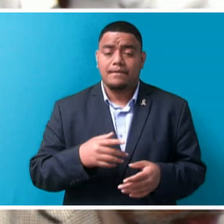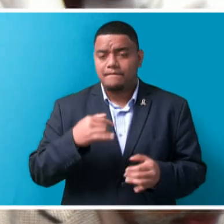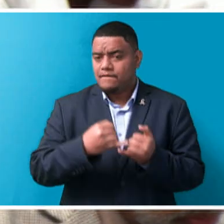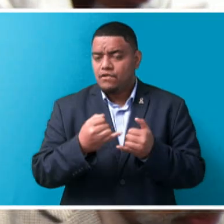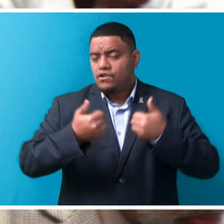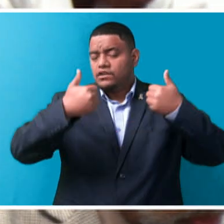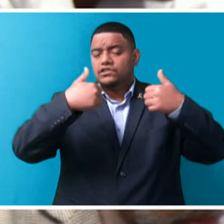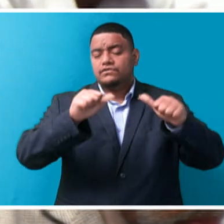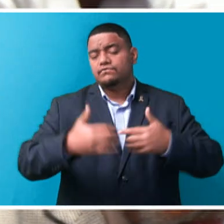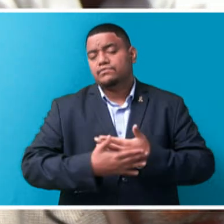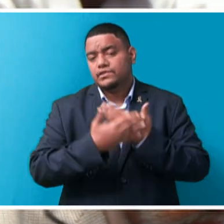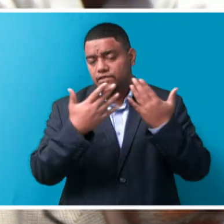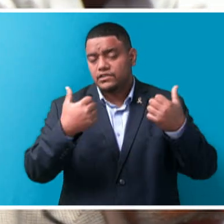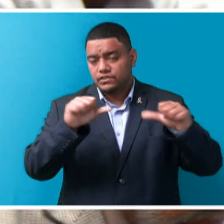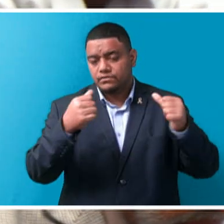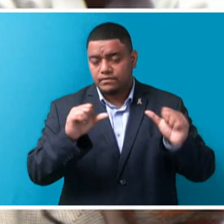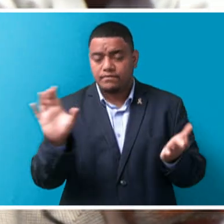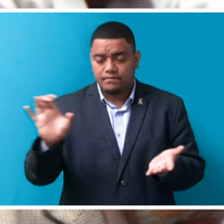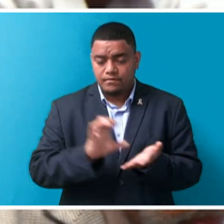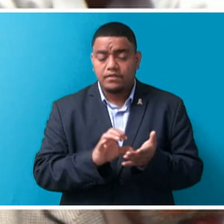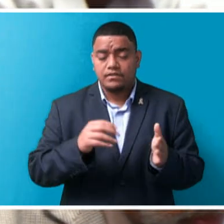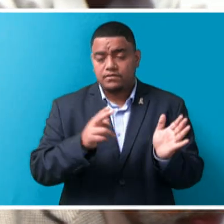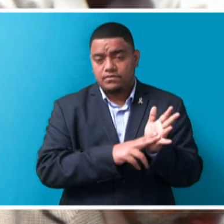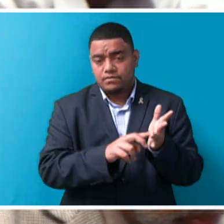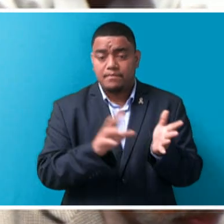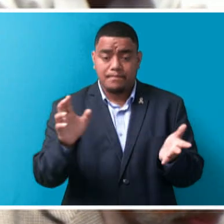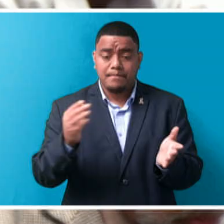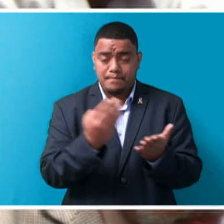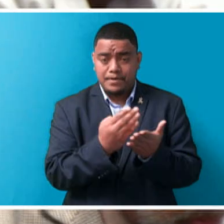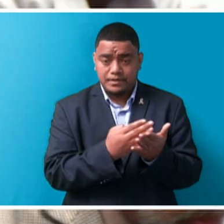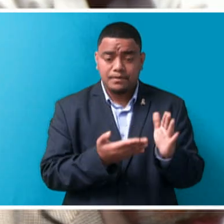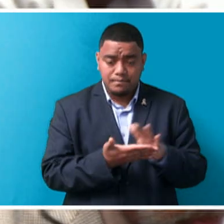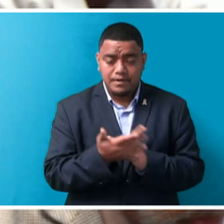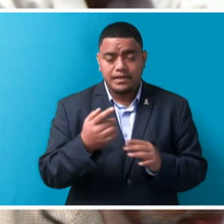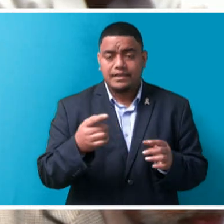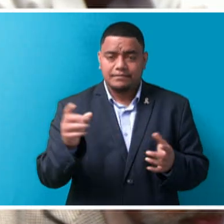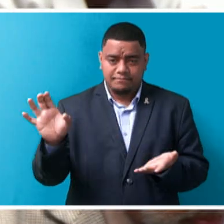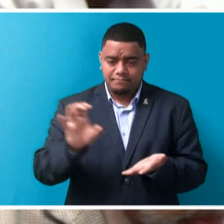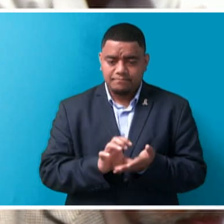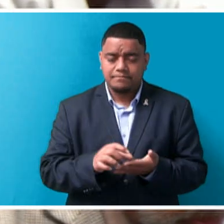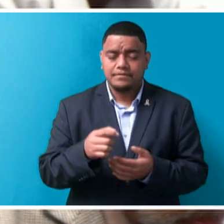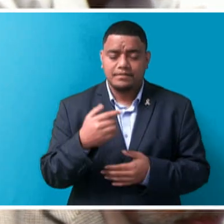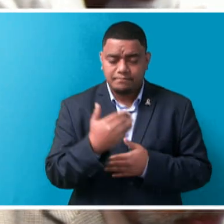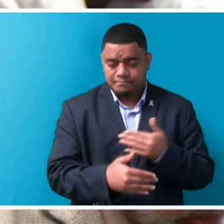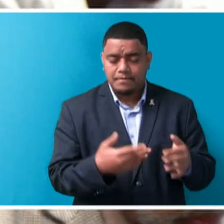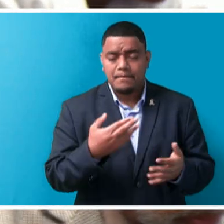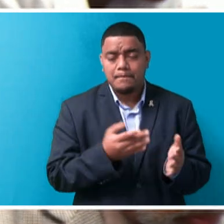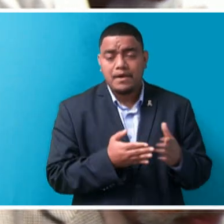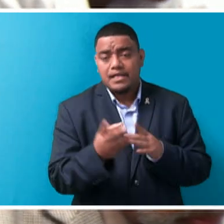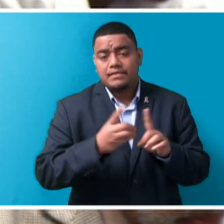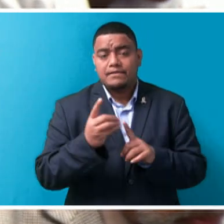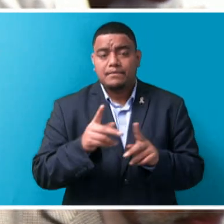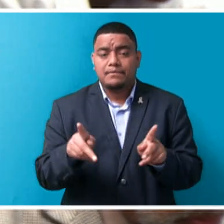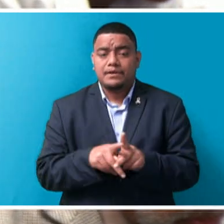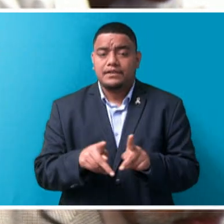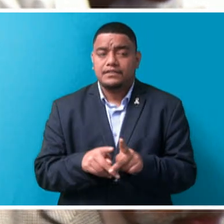undertaking and was funded through the normal budgetary processes, supplemented by generous and steadfast support of our development partners, namely